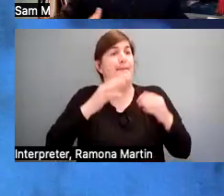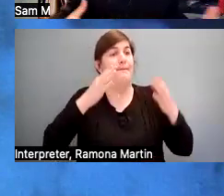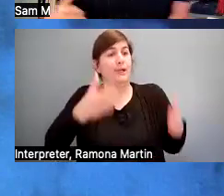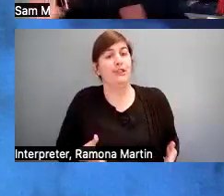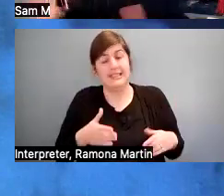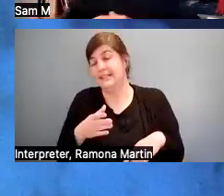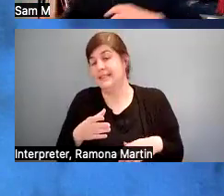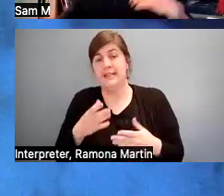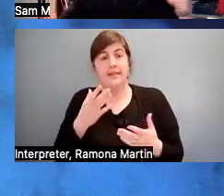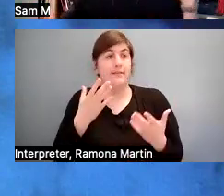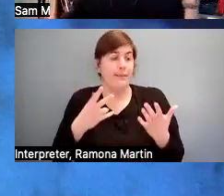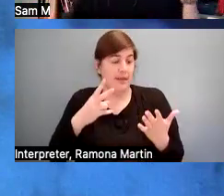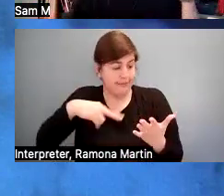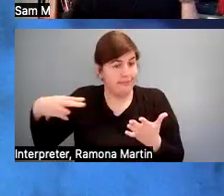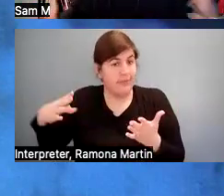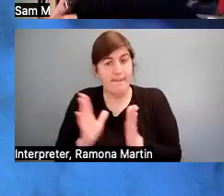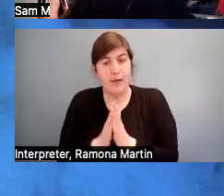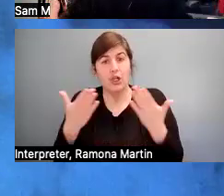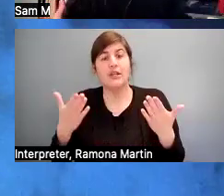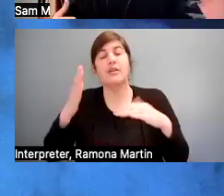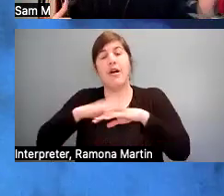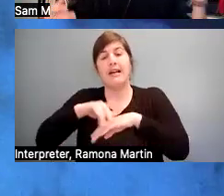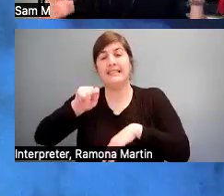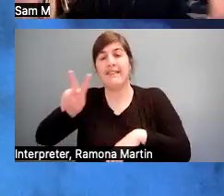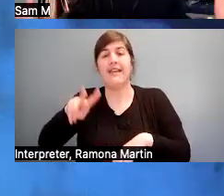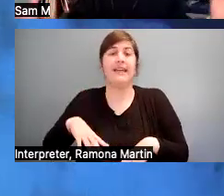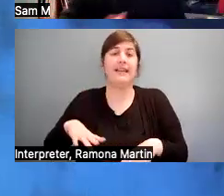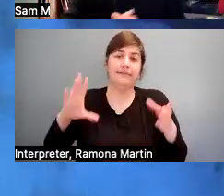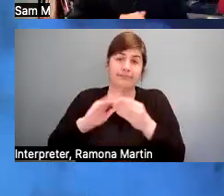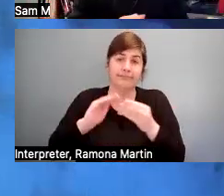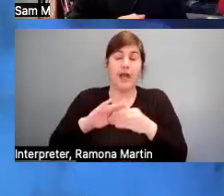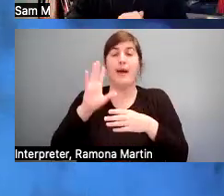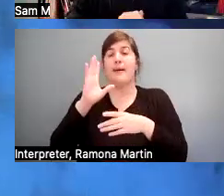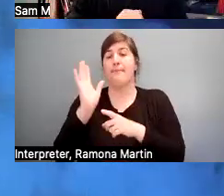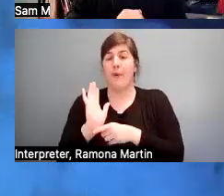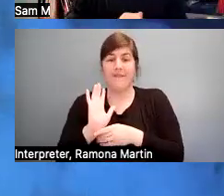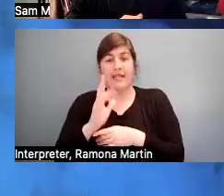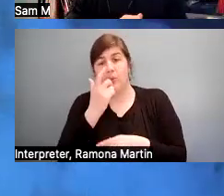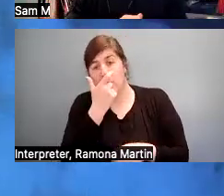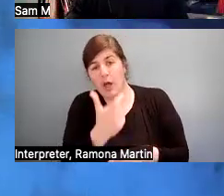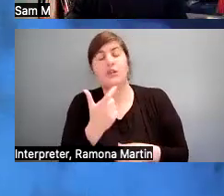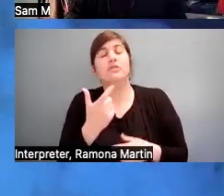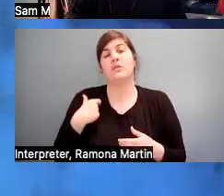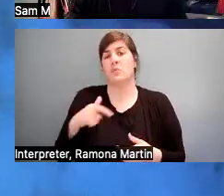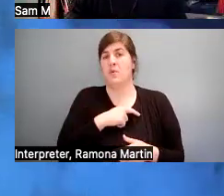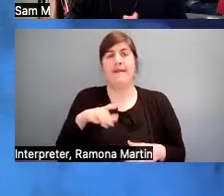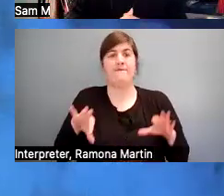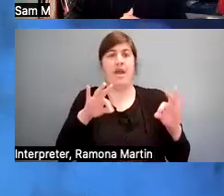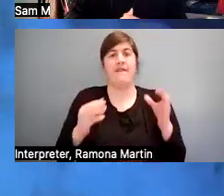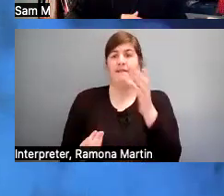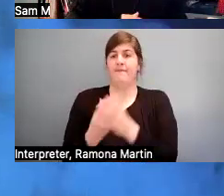seen them in a book, or maybe on a TV documentary or a movie. But there's something that we find all over the